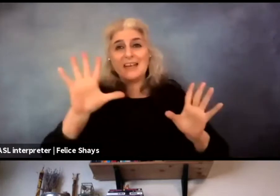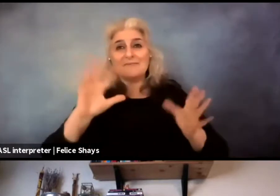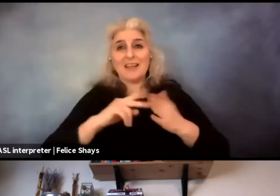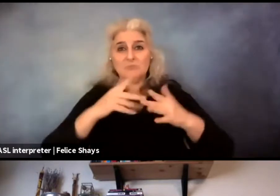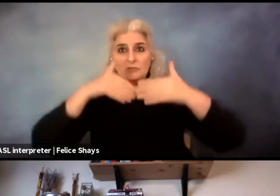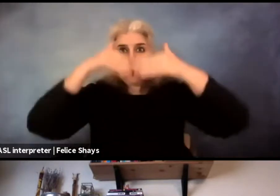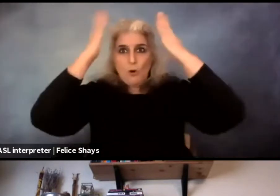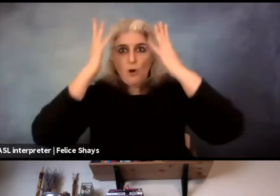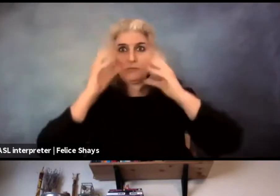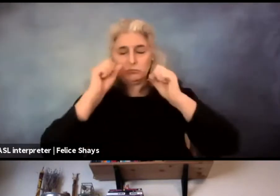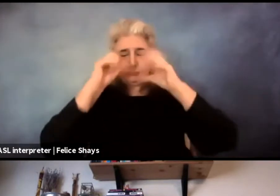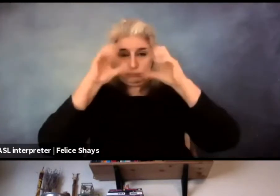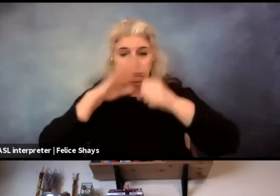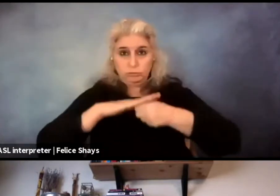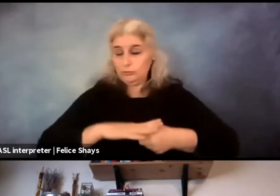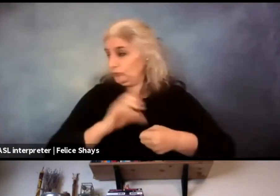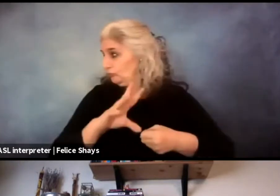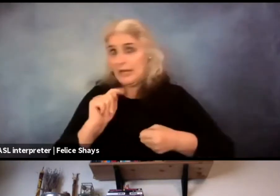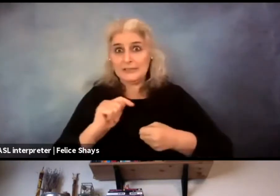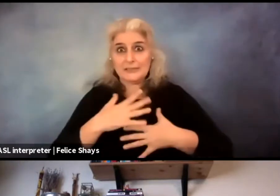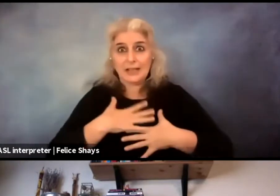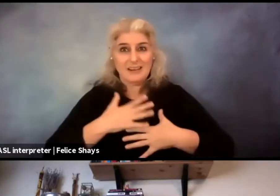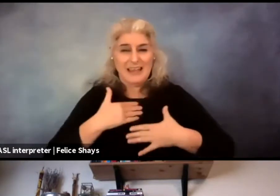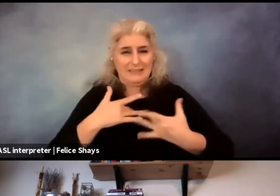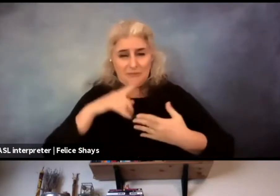like stressed out and have a lot of questions.